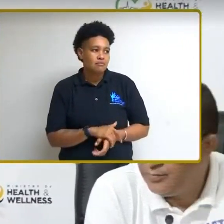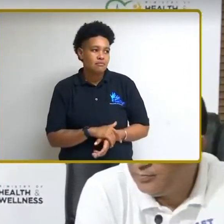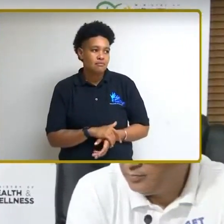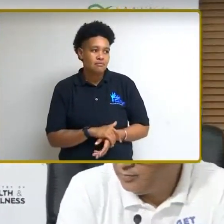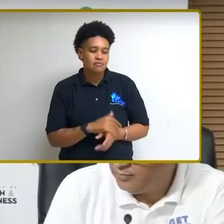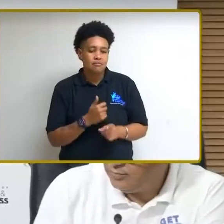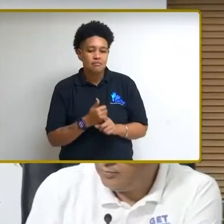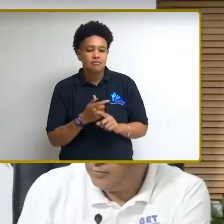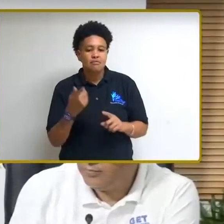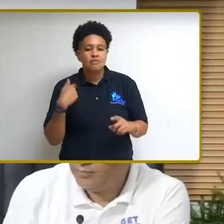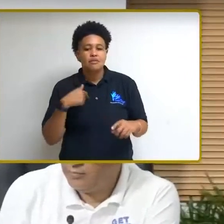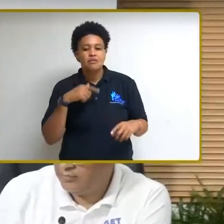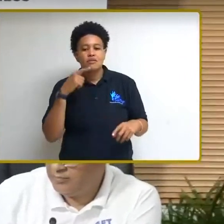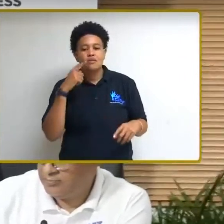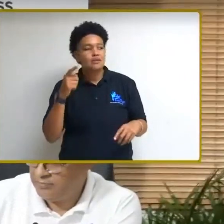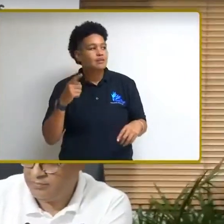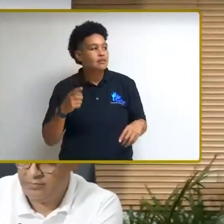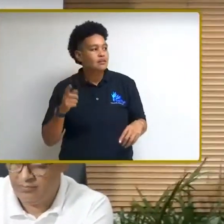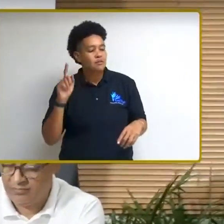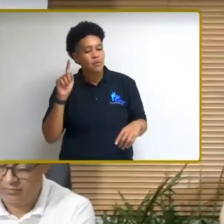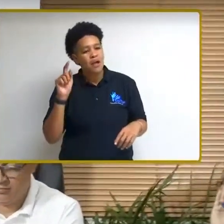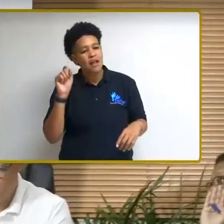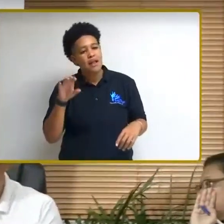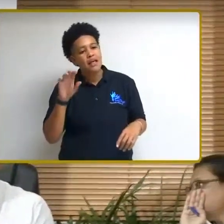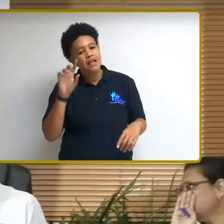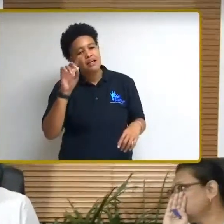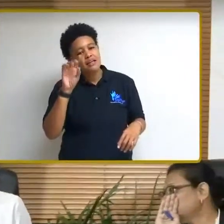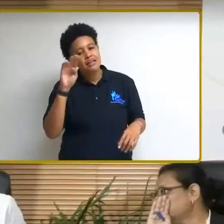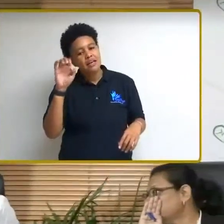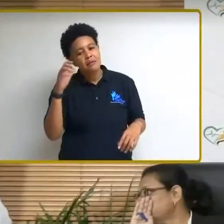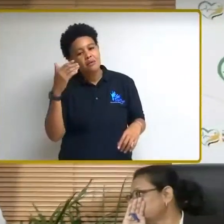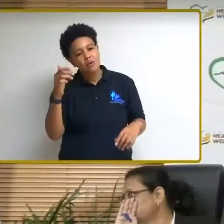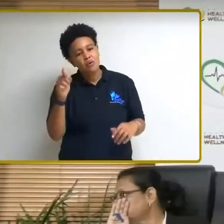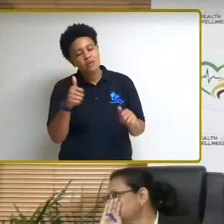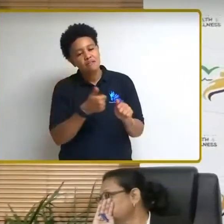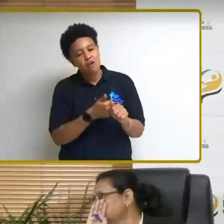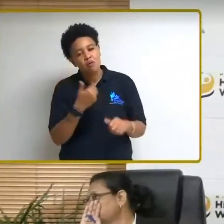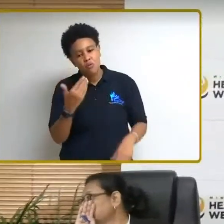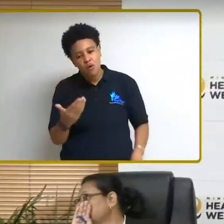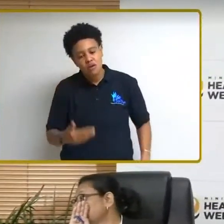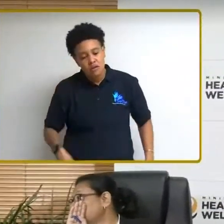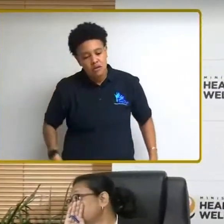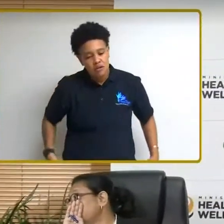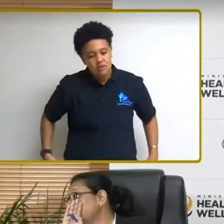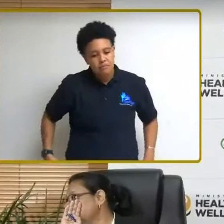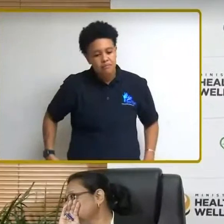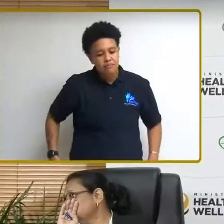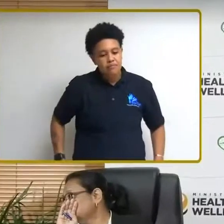Okay, we're going to squeeze one little one in. Debian, can you go ahead with your follow-up question?